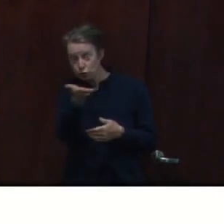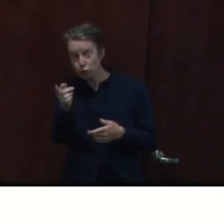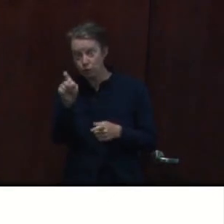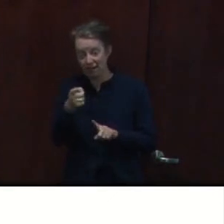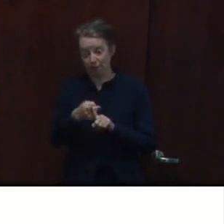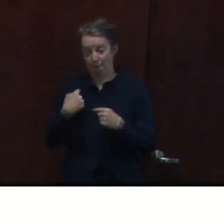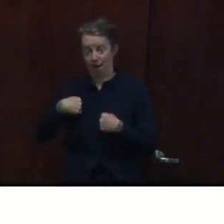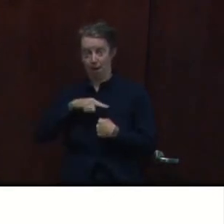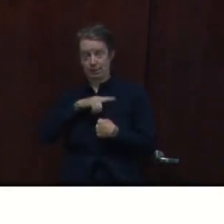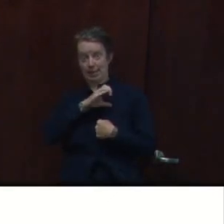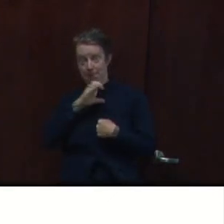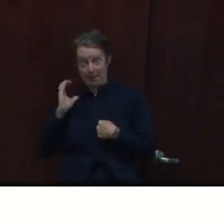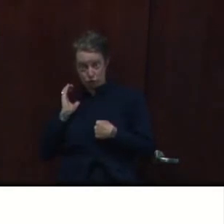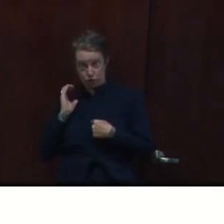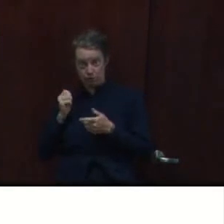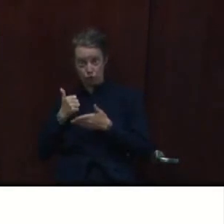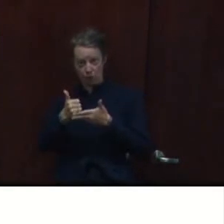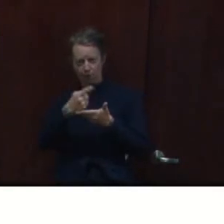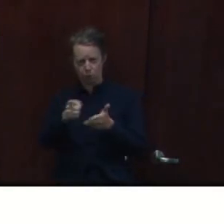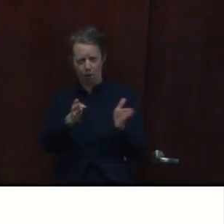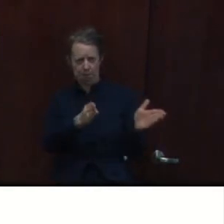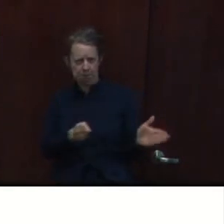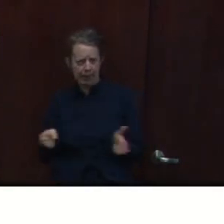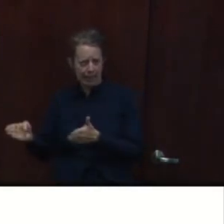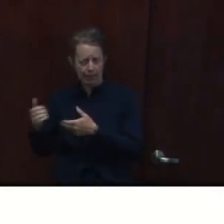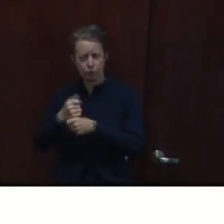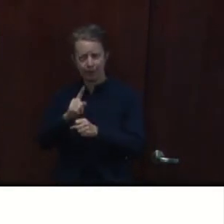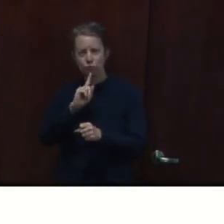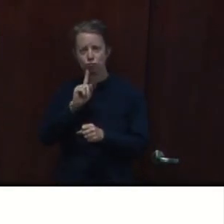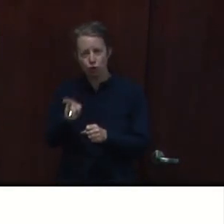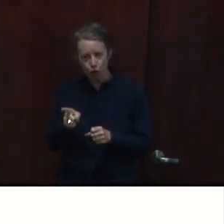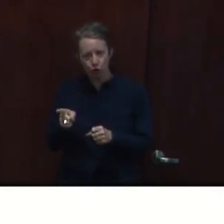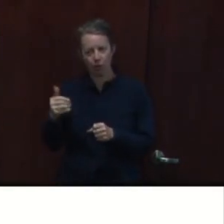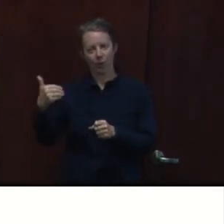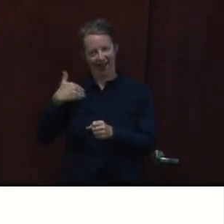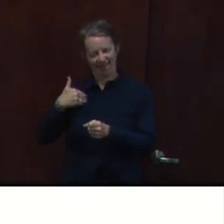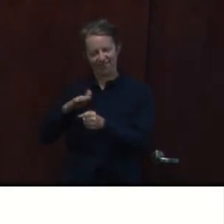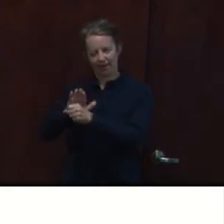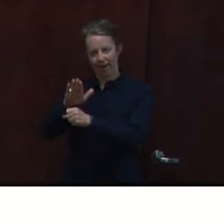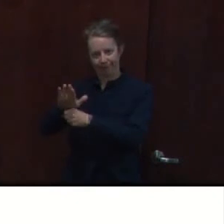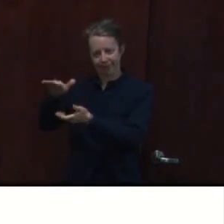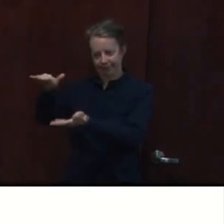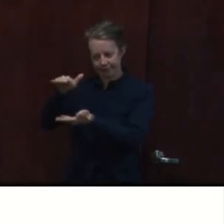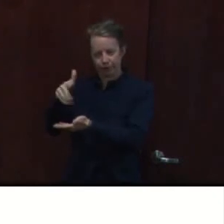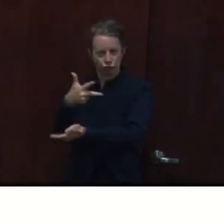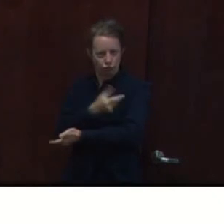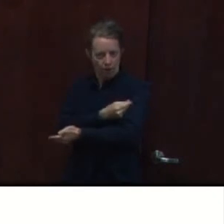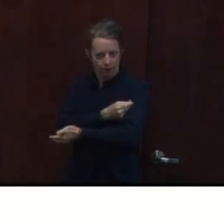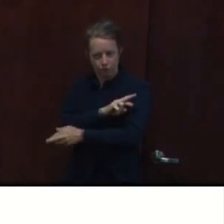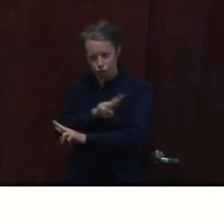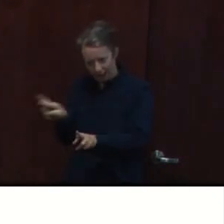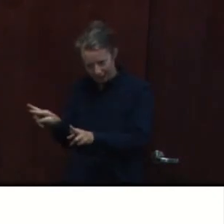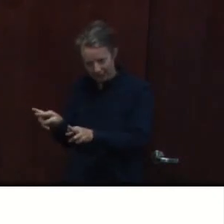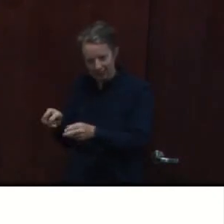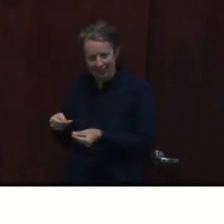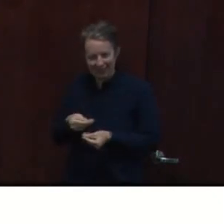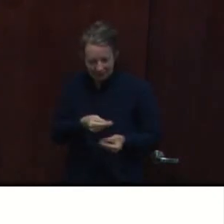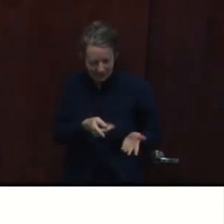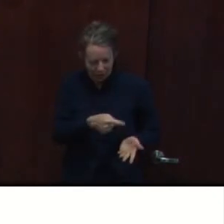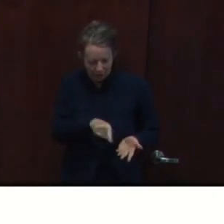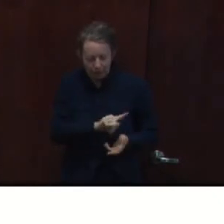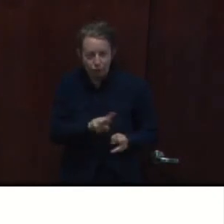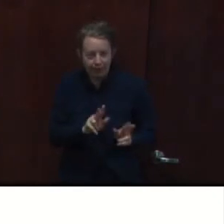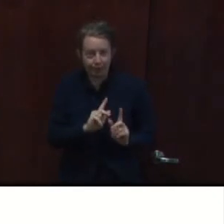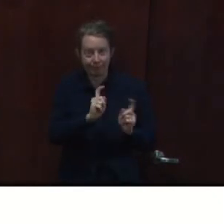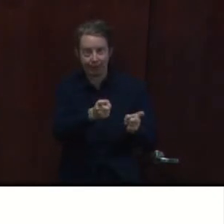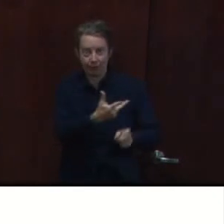for assuring that we could, if the supply chain is out there to do it, that we could achieve the 6.5 month time